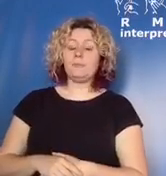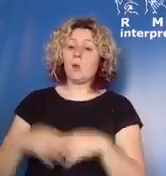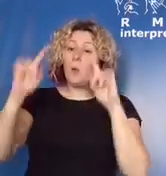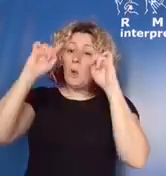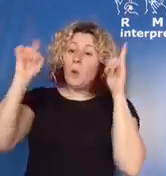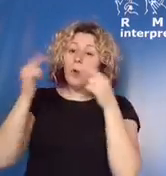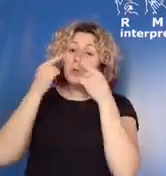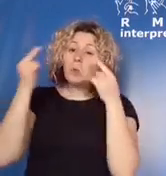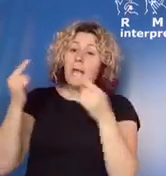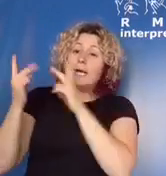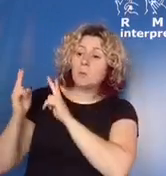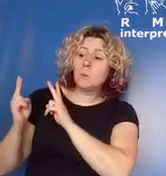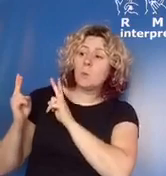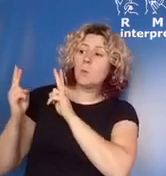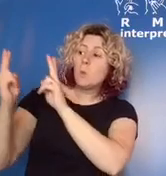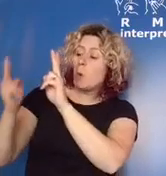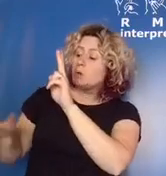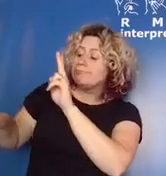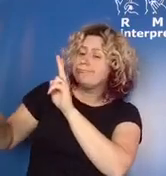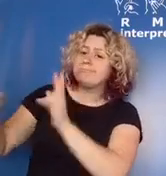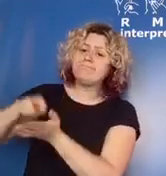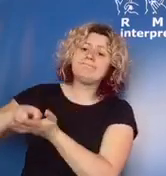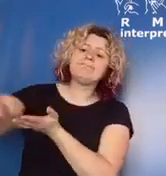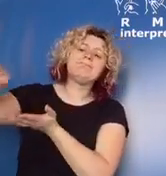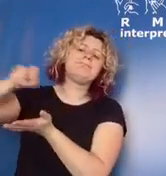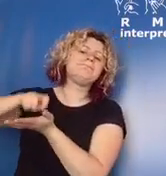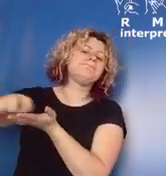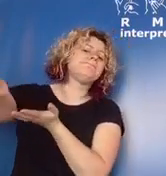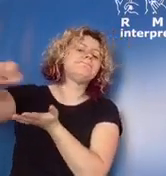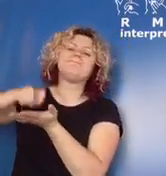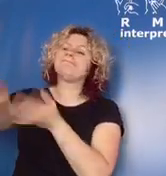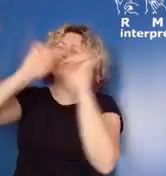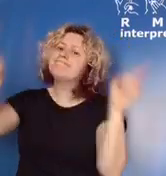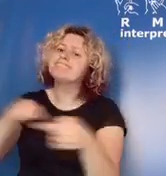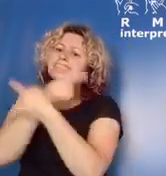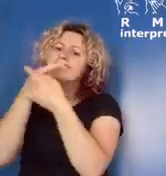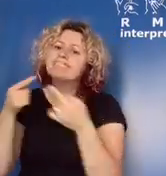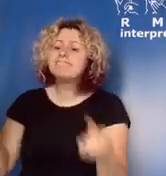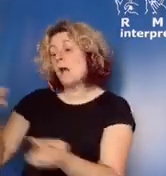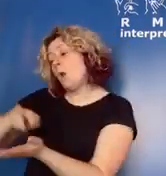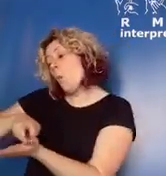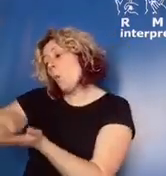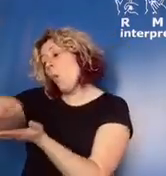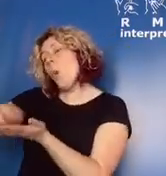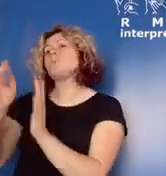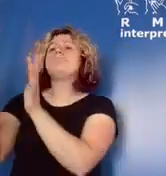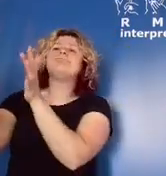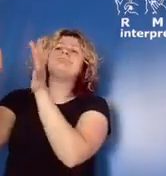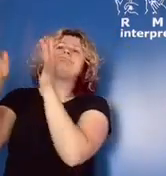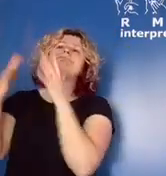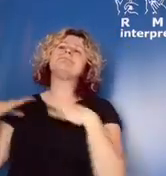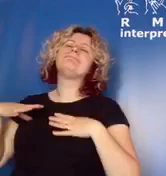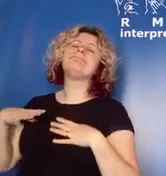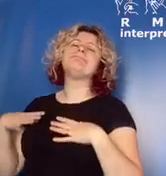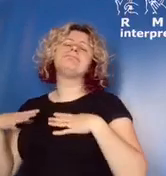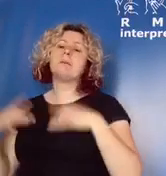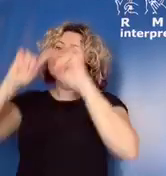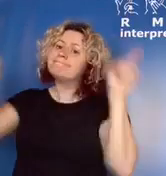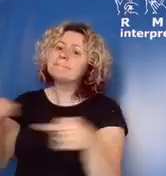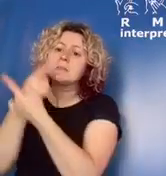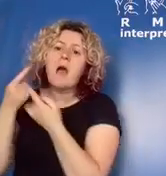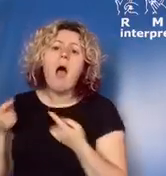Oh, you canny spend forever doing the splash. Oh, you canny spend forever doing